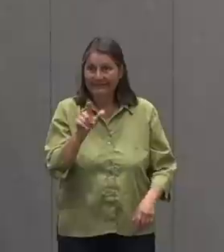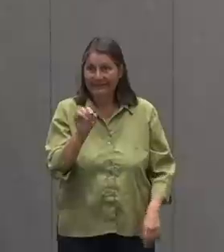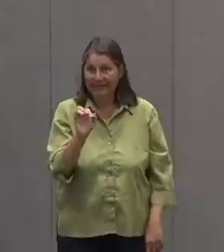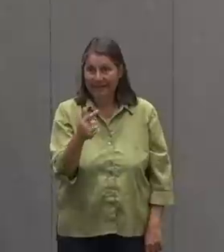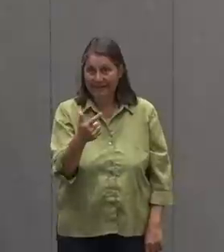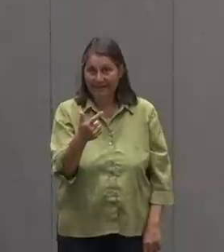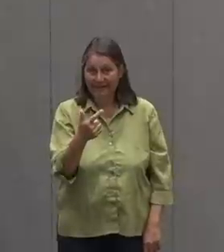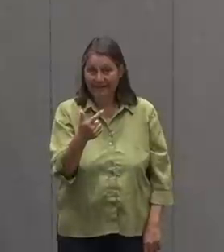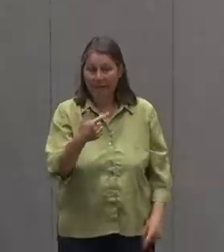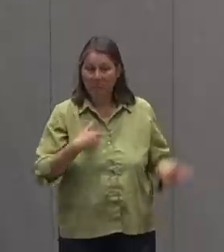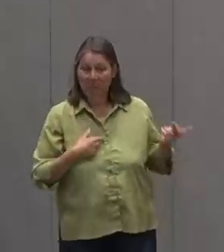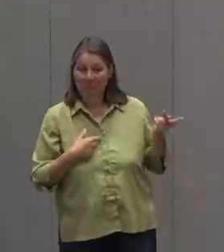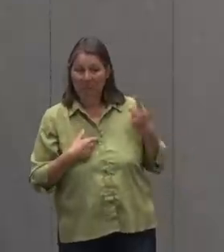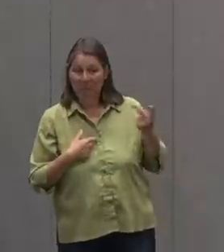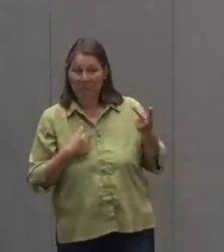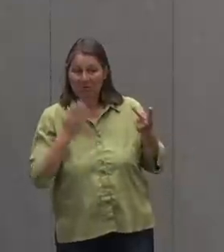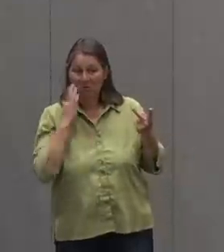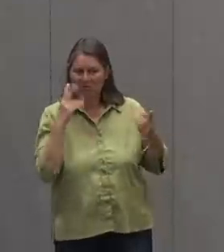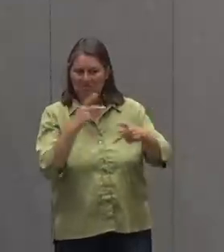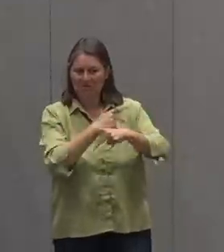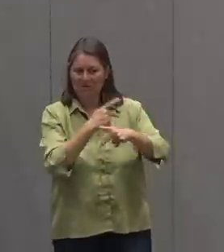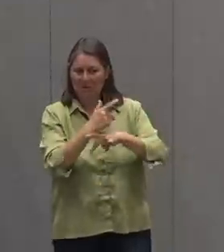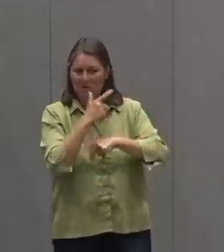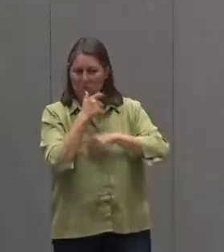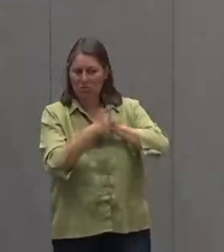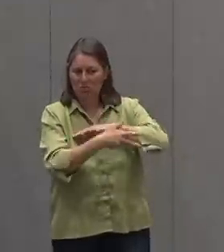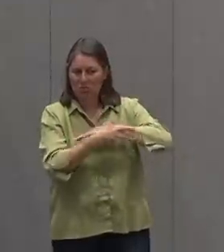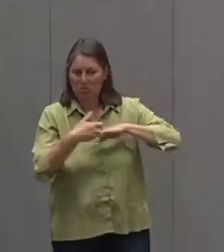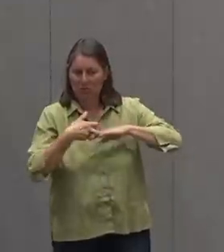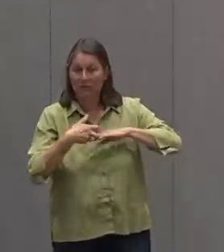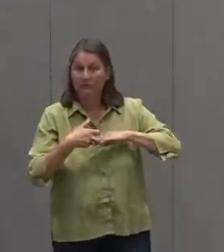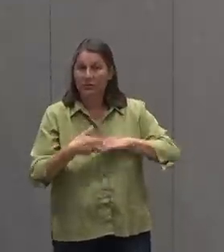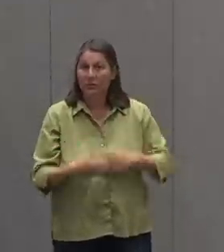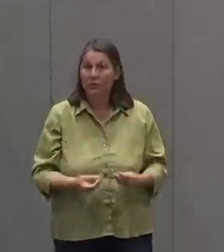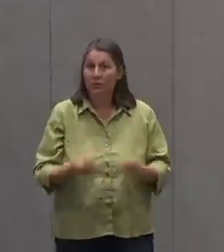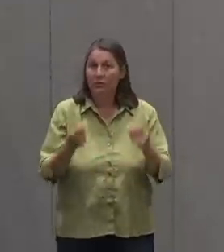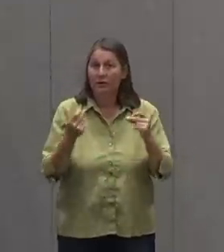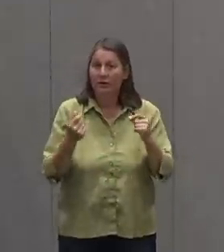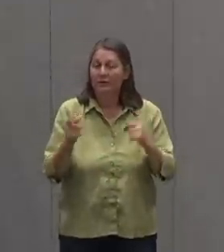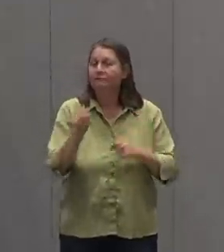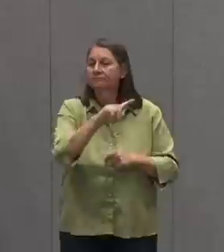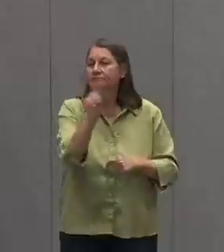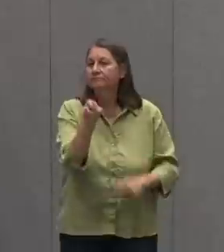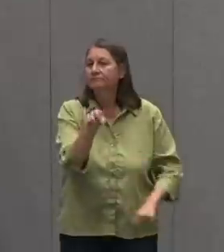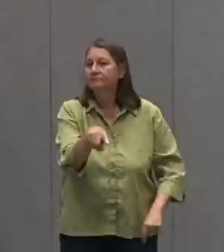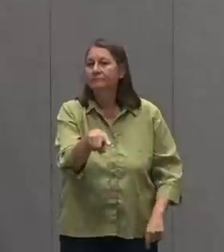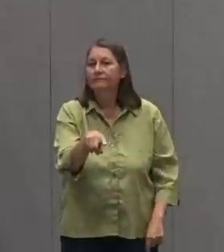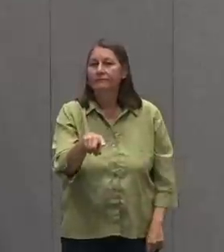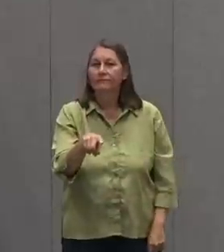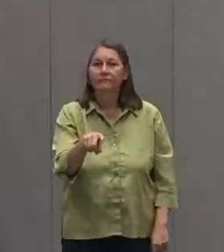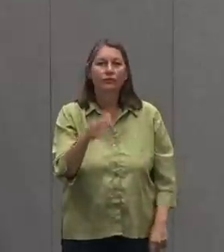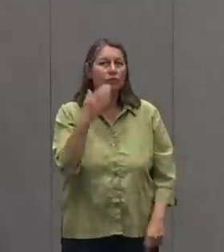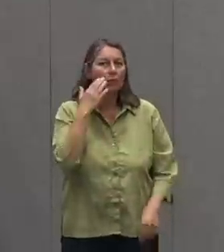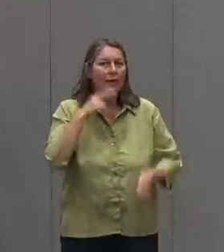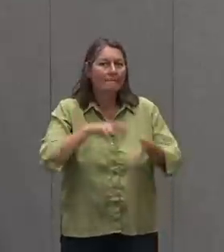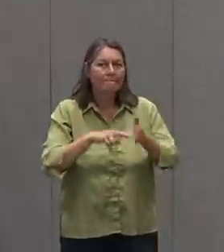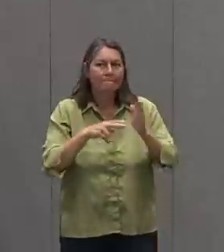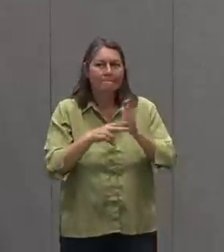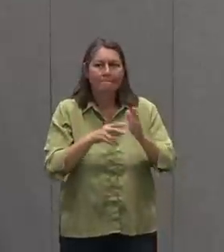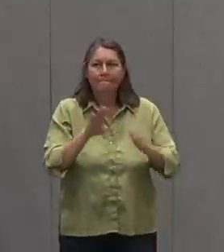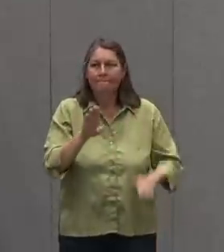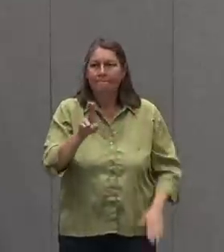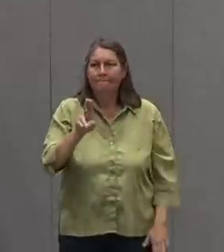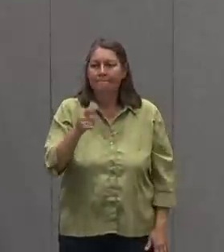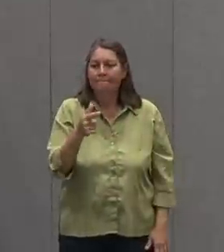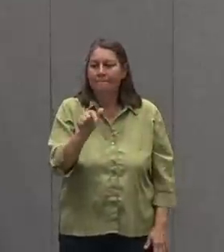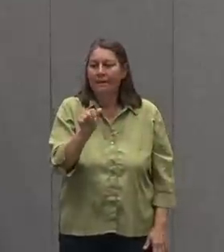the detectives, to solve it. So very fast, I have a question for you. Do you know what a bugarium is? This is a